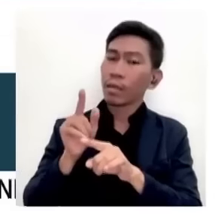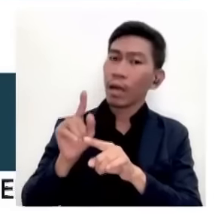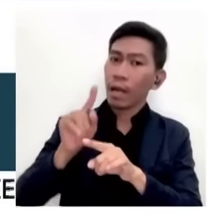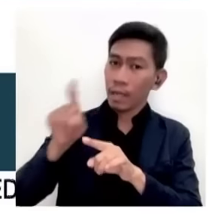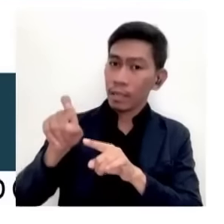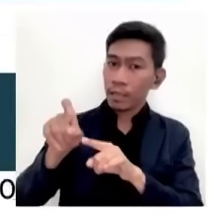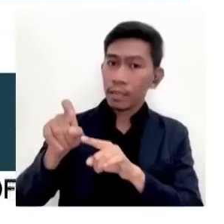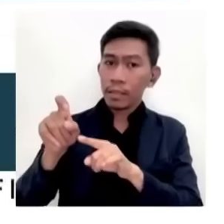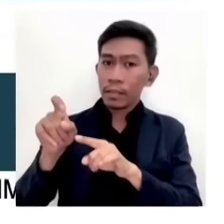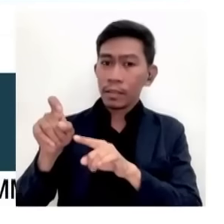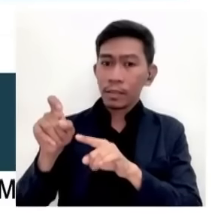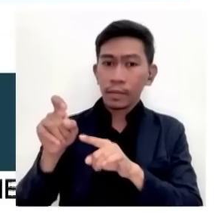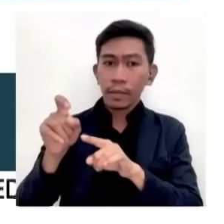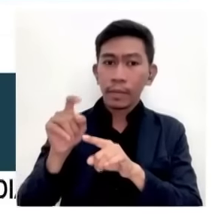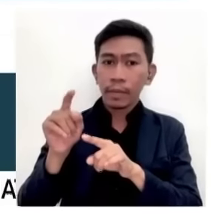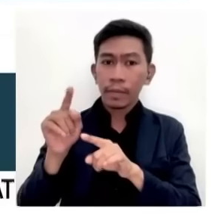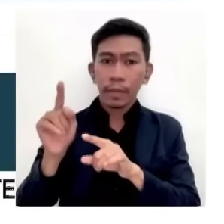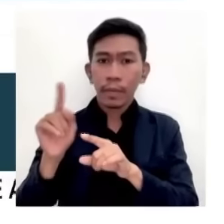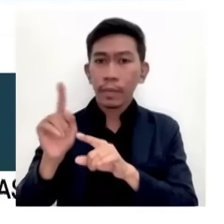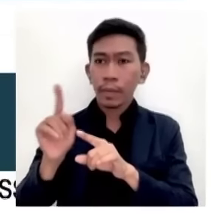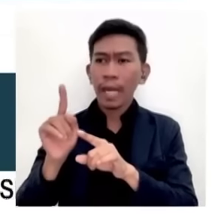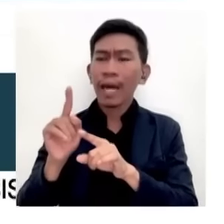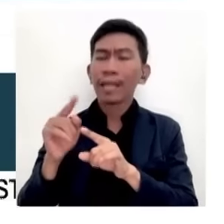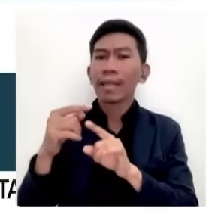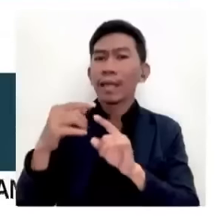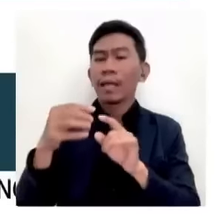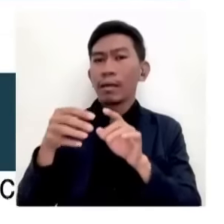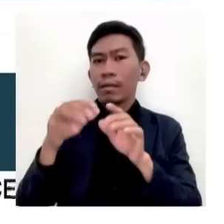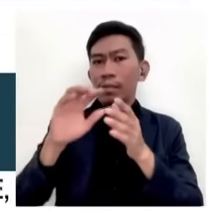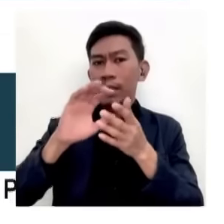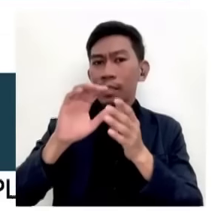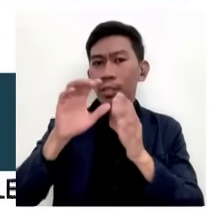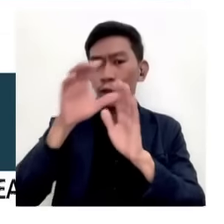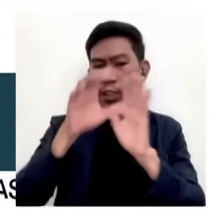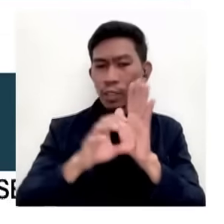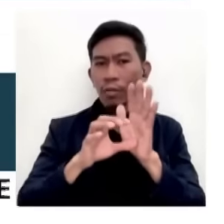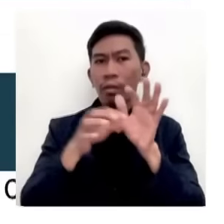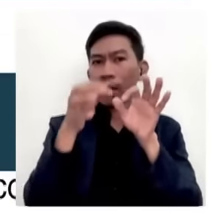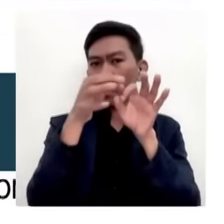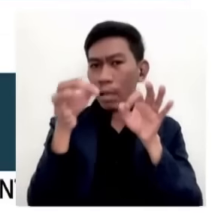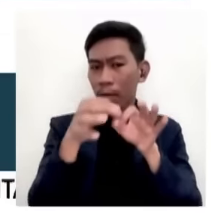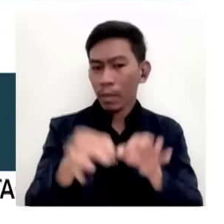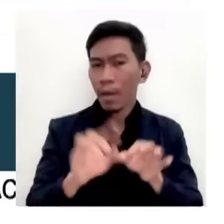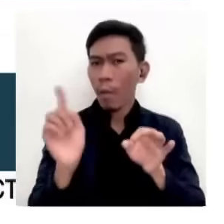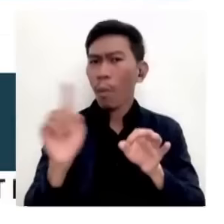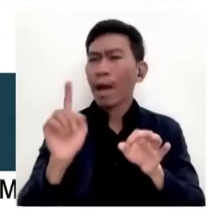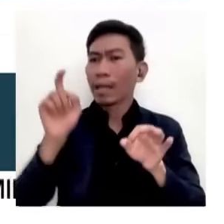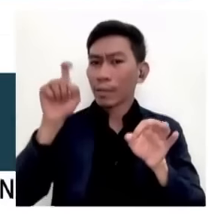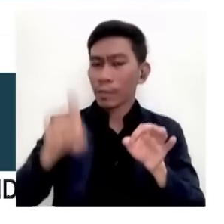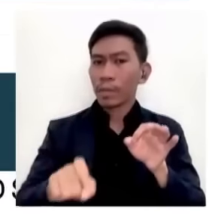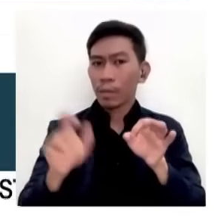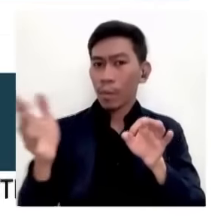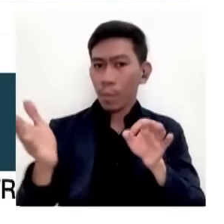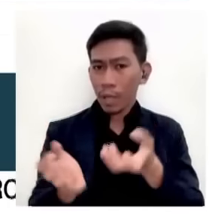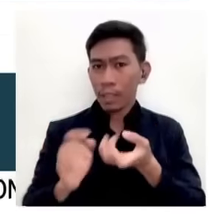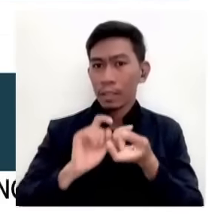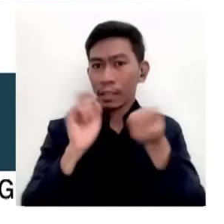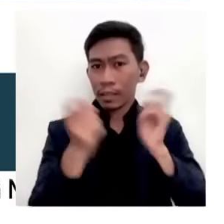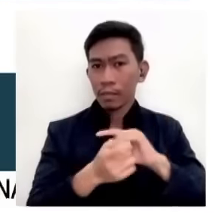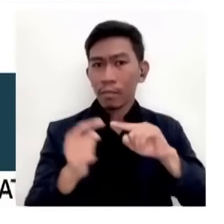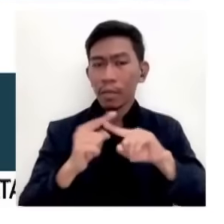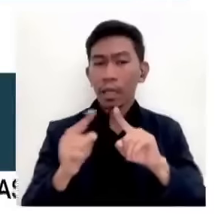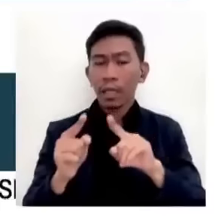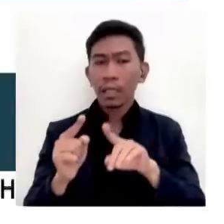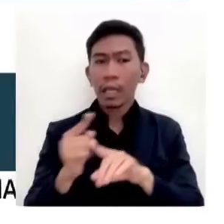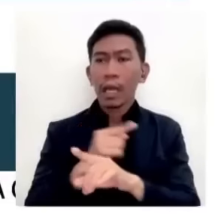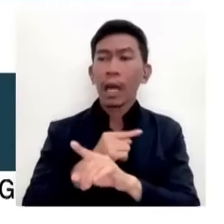the particular provisions that you want to amend, but what was reflected in the question was